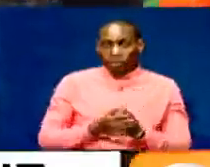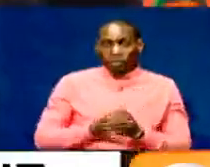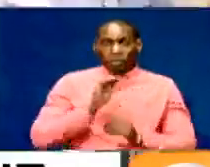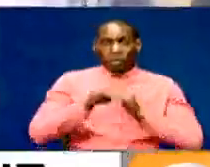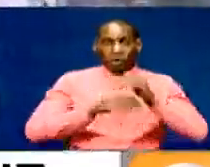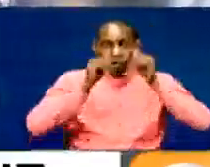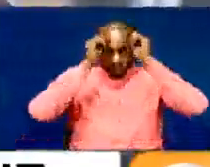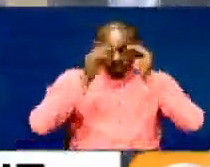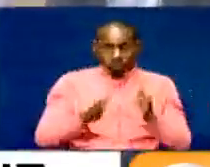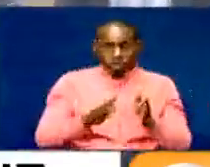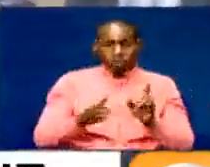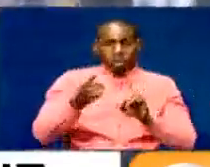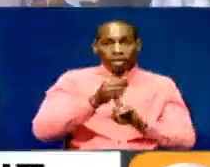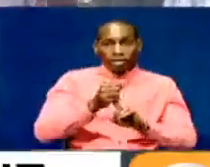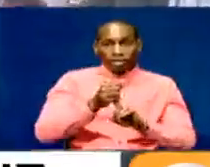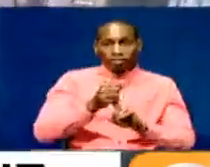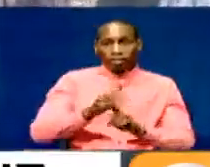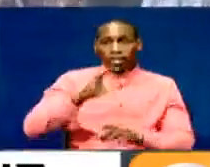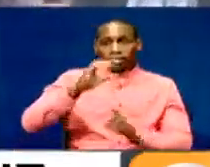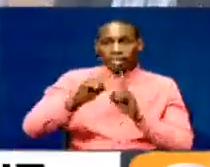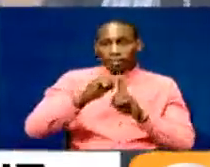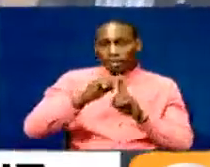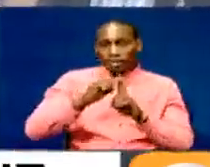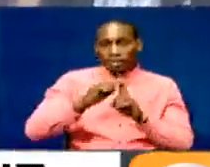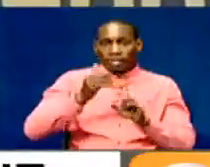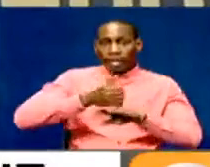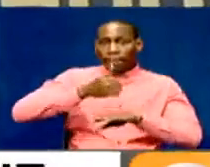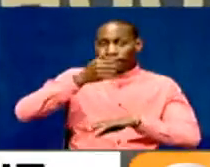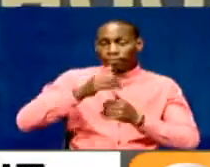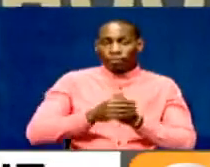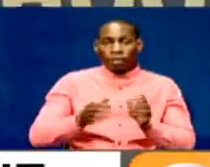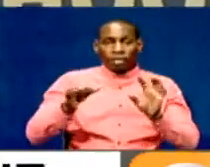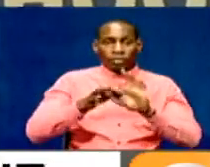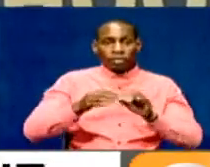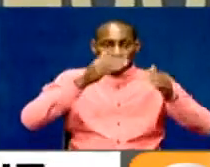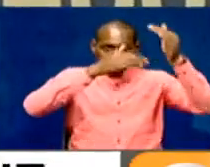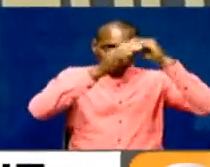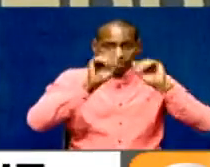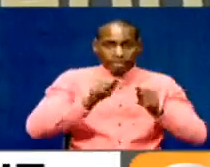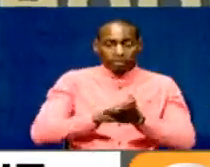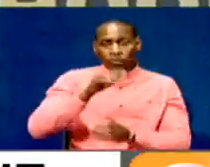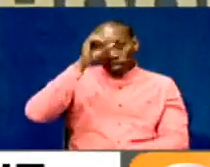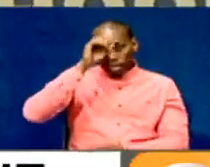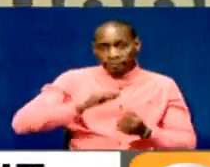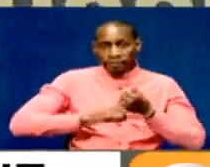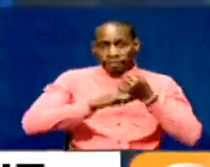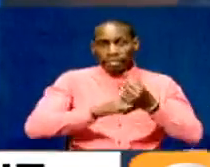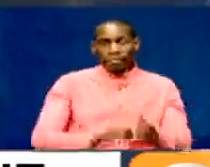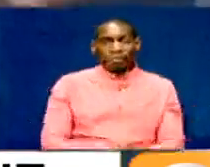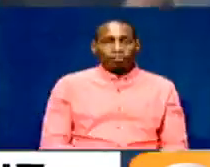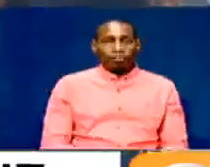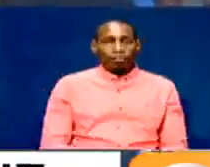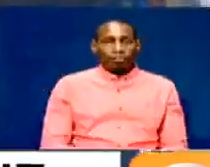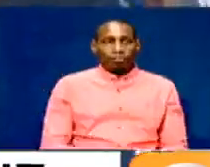all candidates who scored a mean of C+ and above will join universities on government sponsorship.